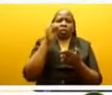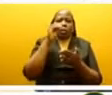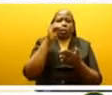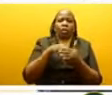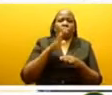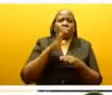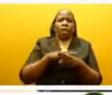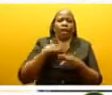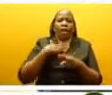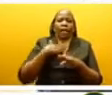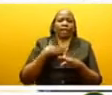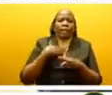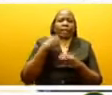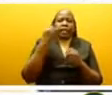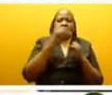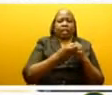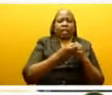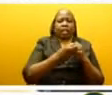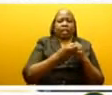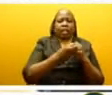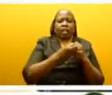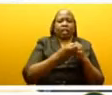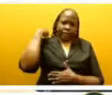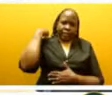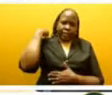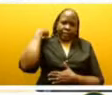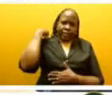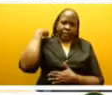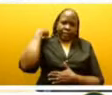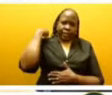yesterday. I have